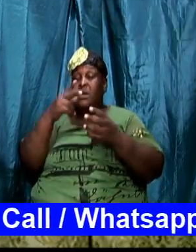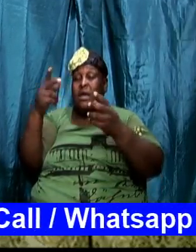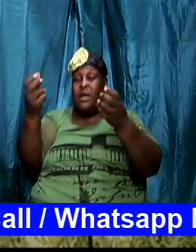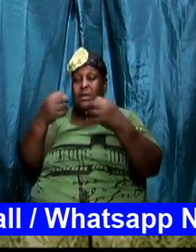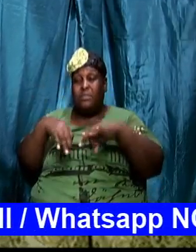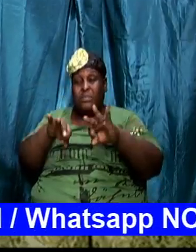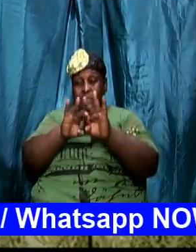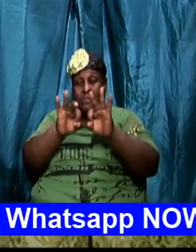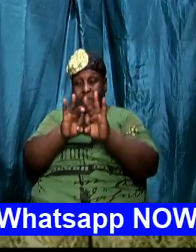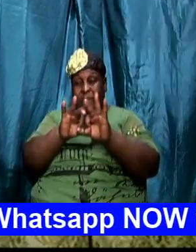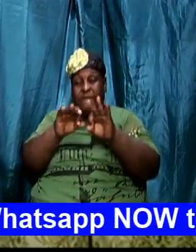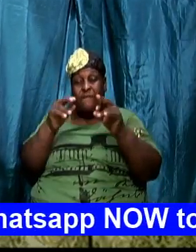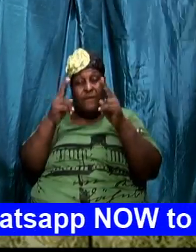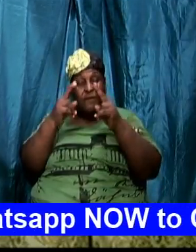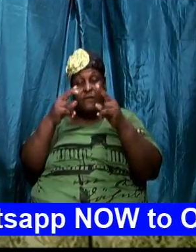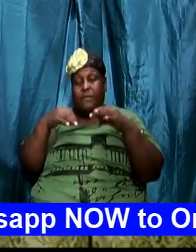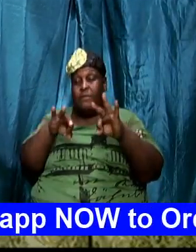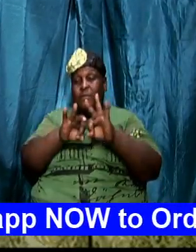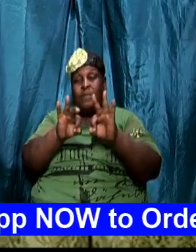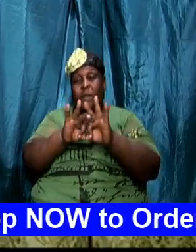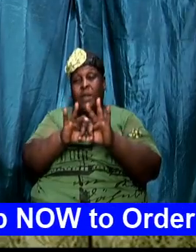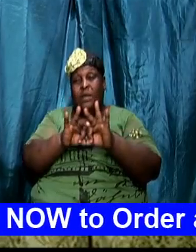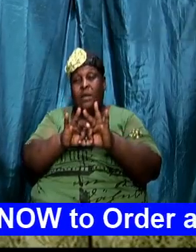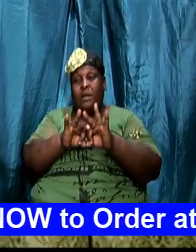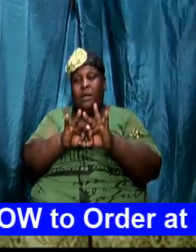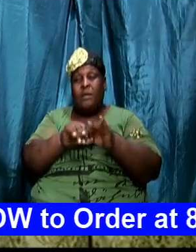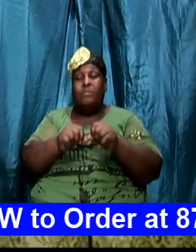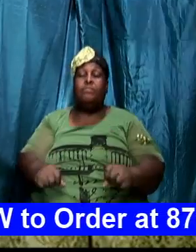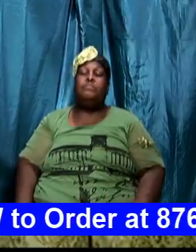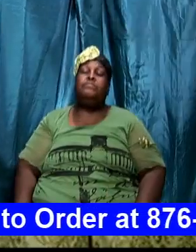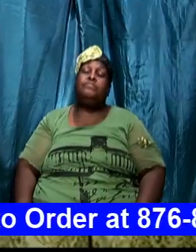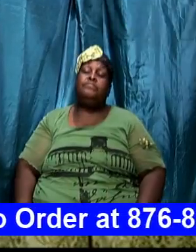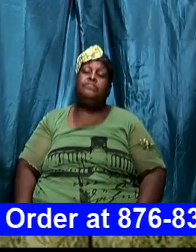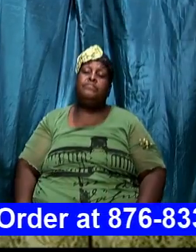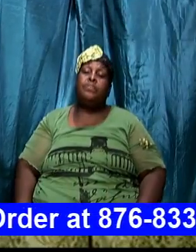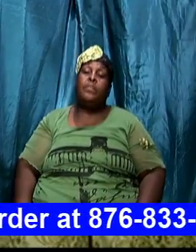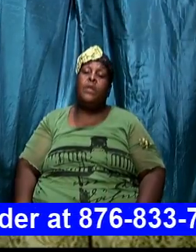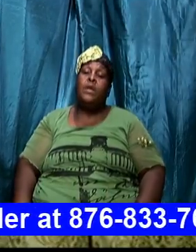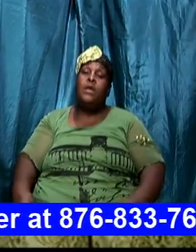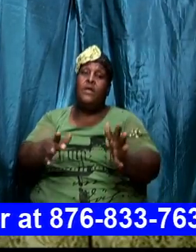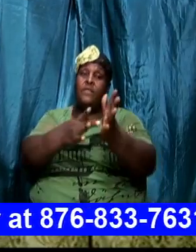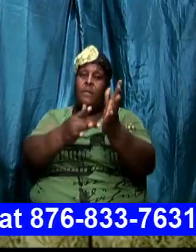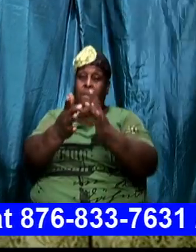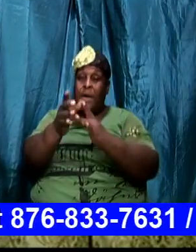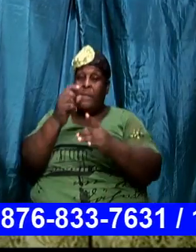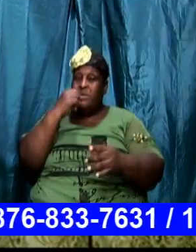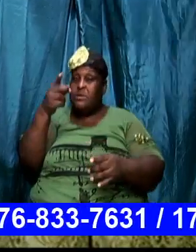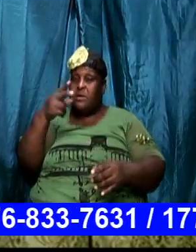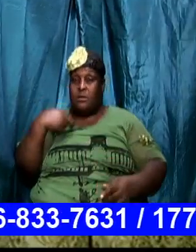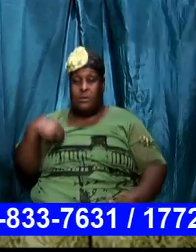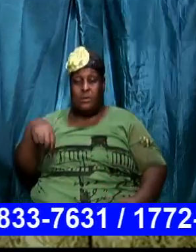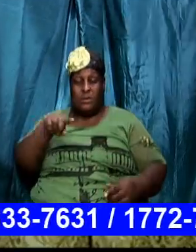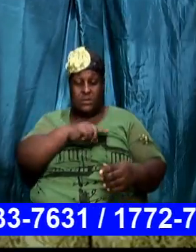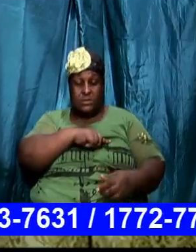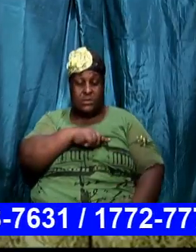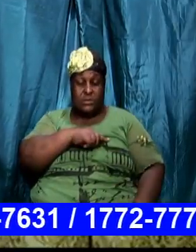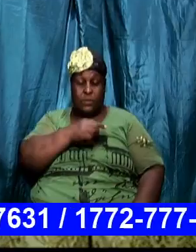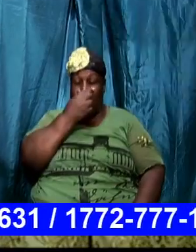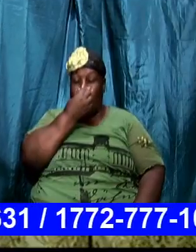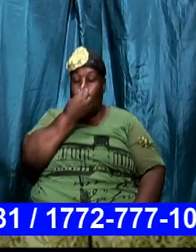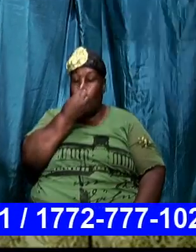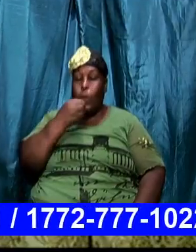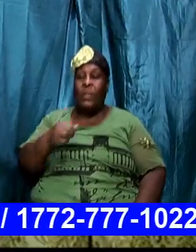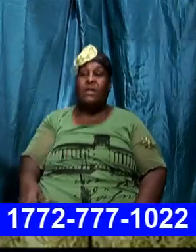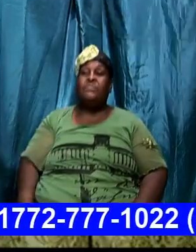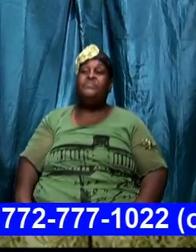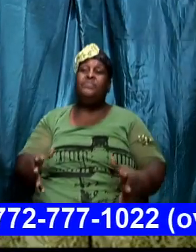very important. The Bible tells us, and follow closely, brothers and sisters,